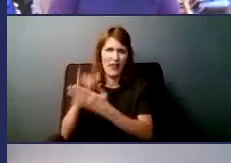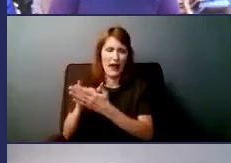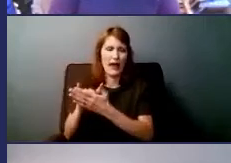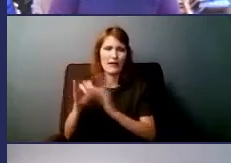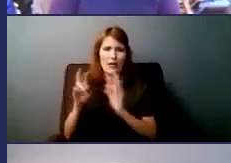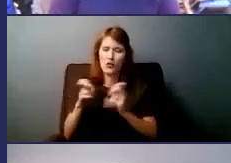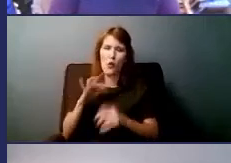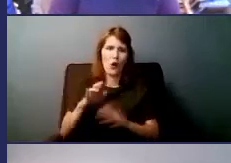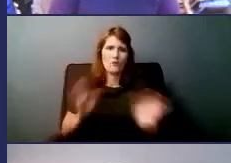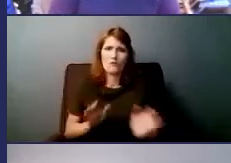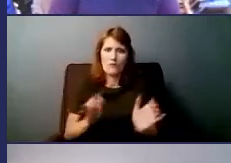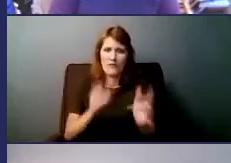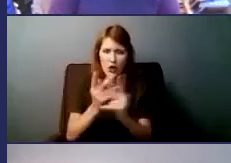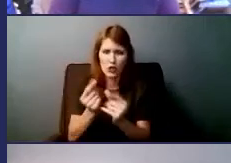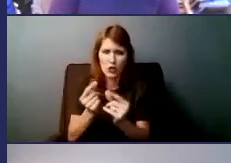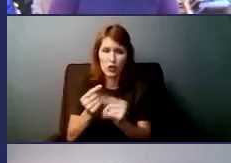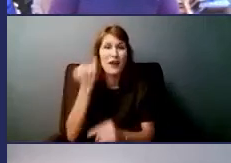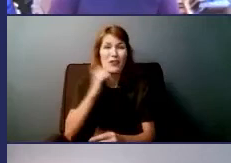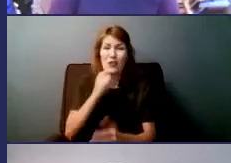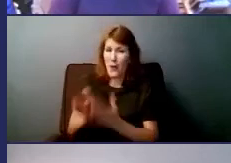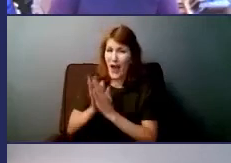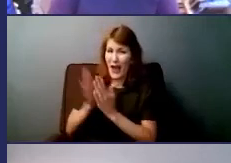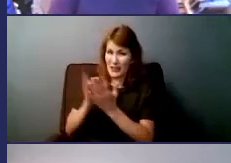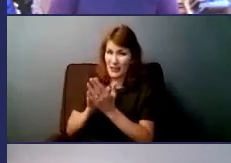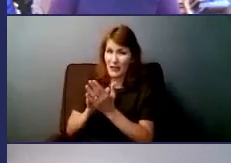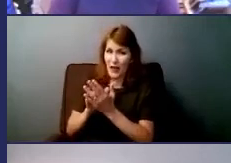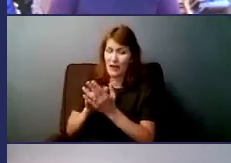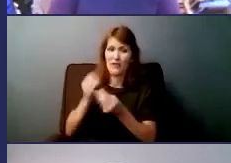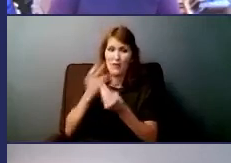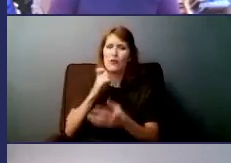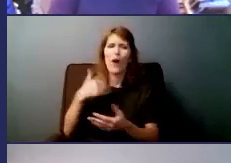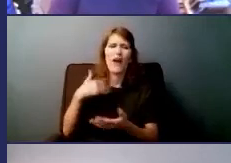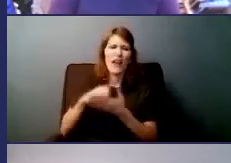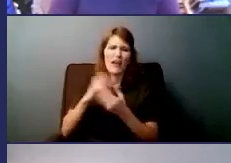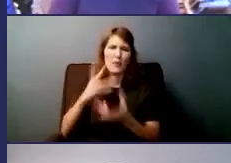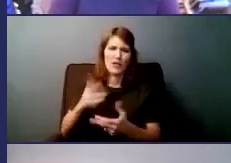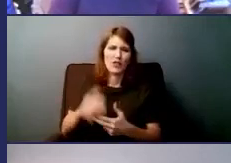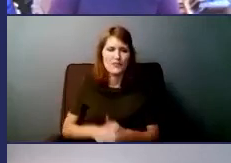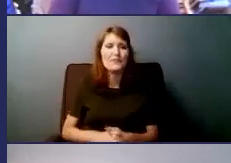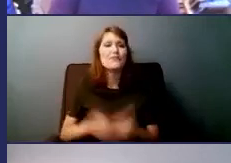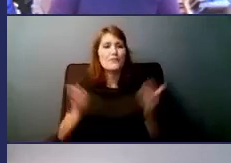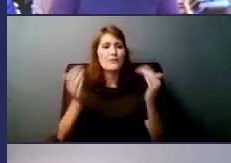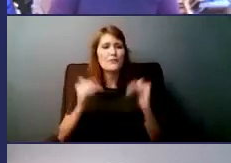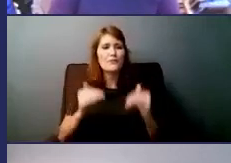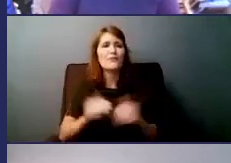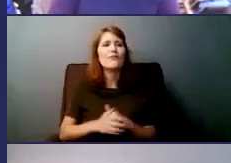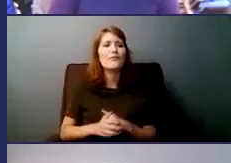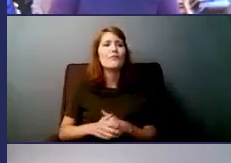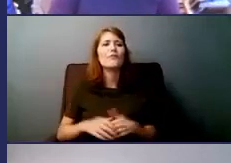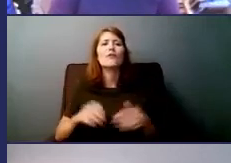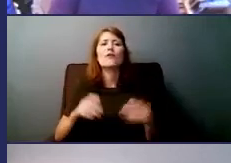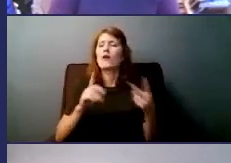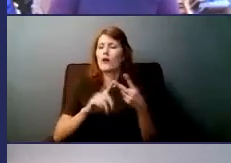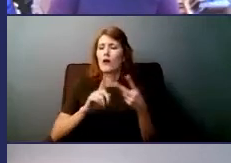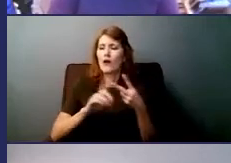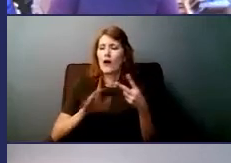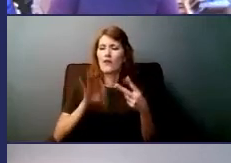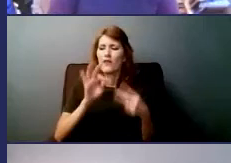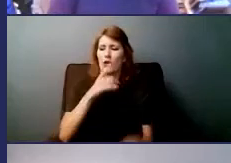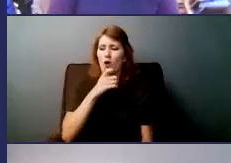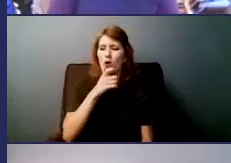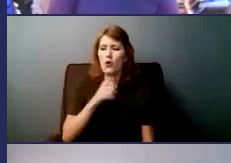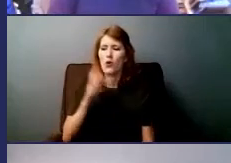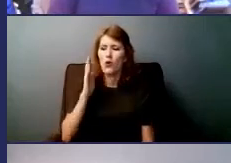question, you won't be armed with that information. Next, find out who else is going to be live in that software on the same